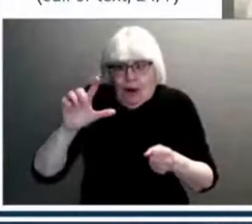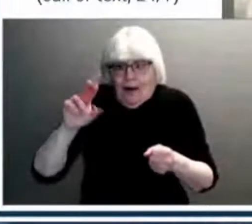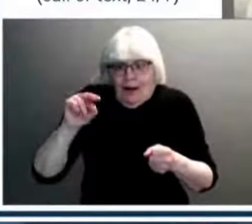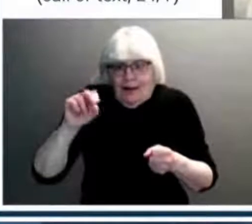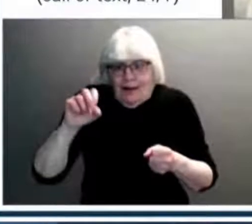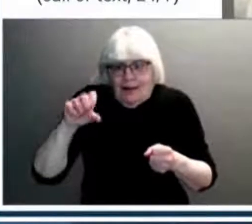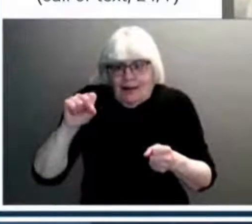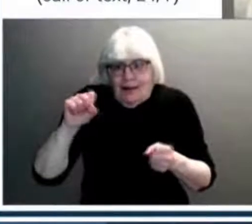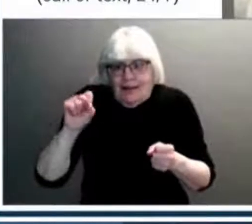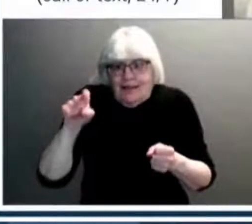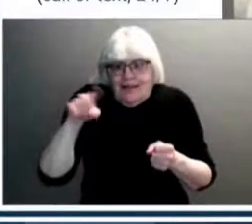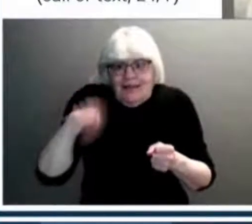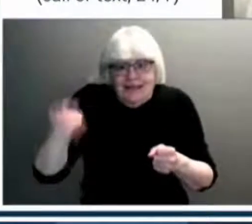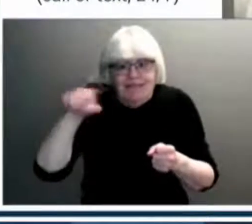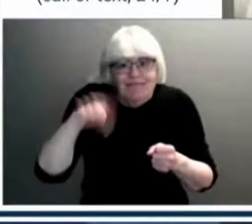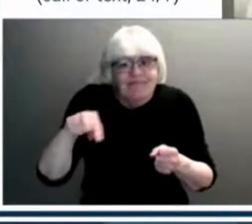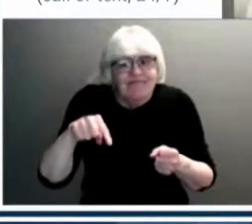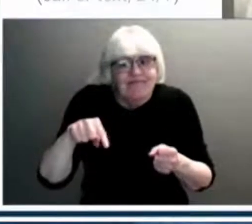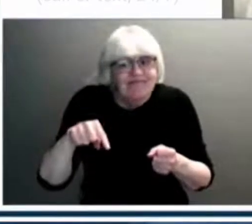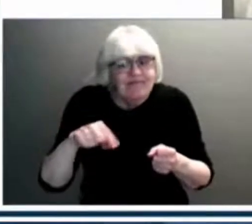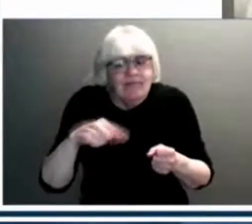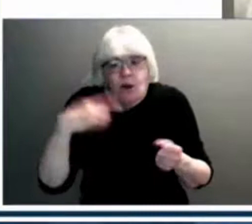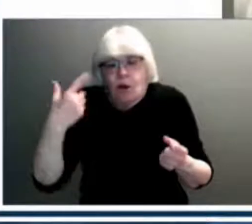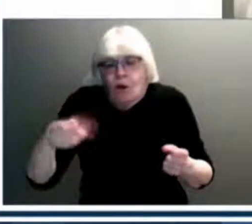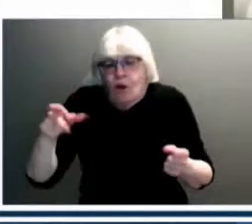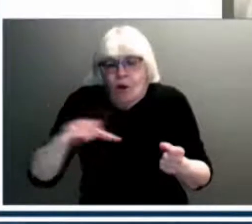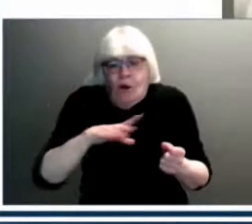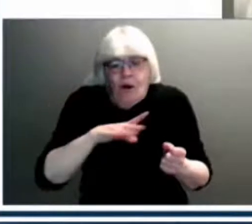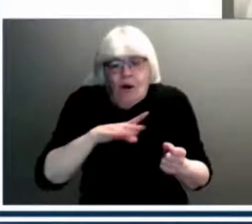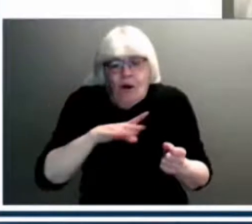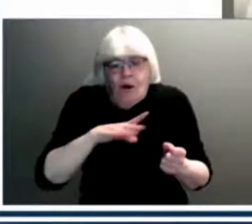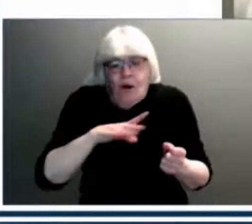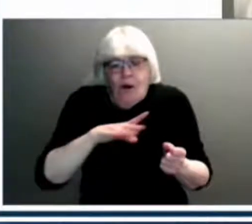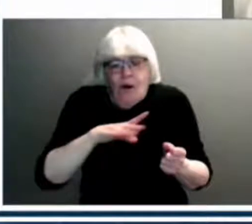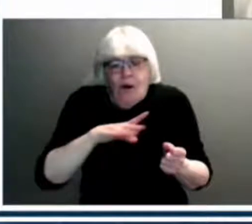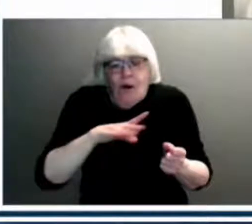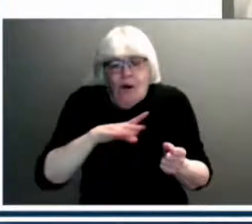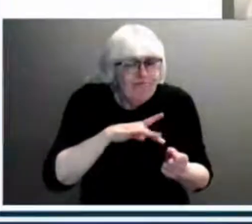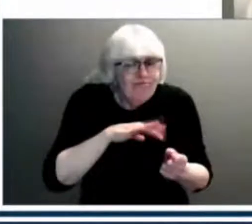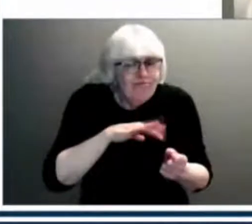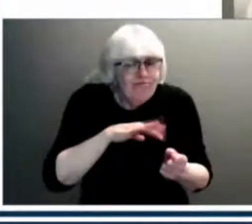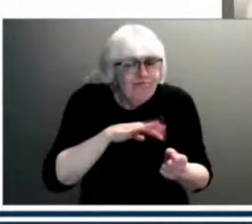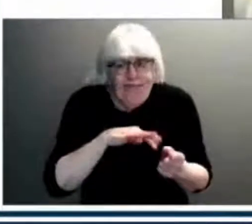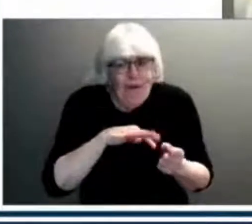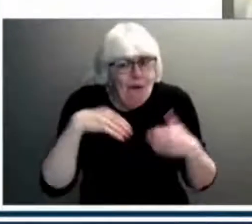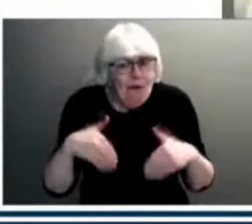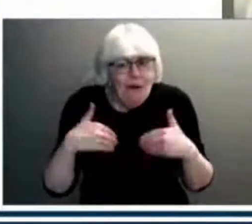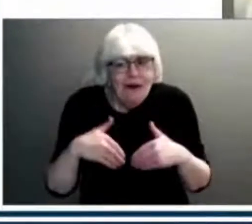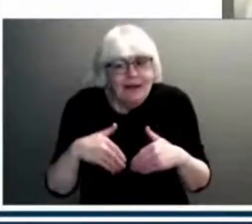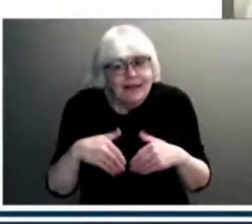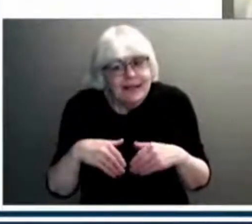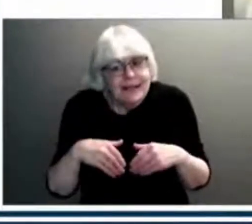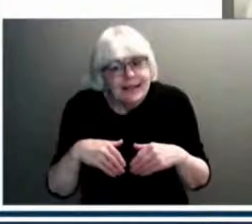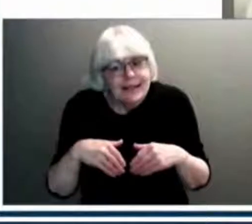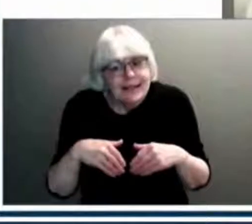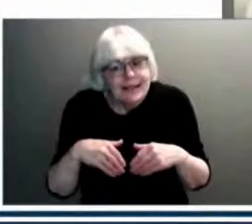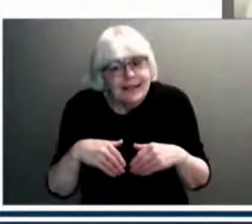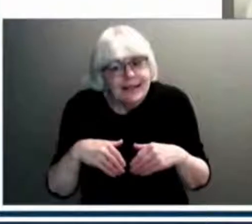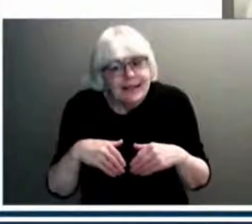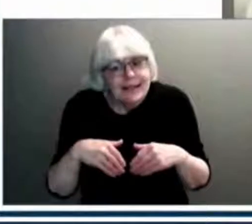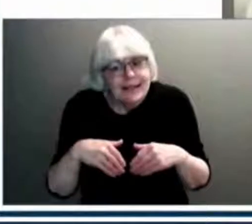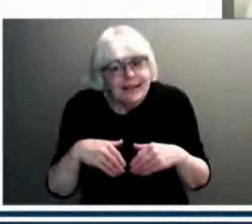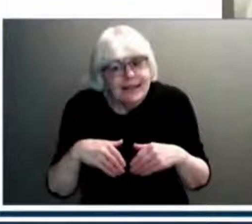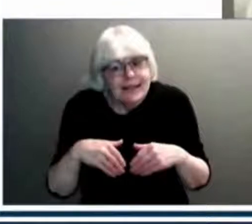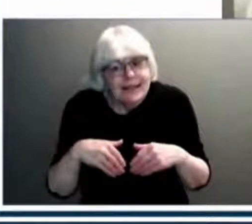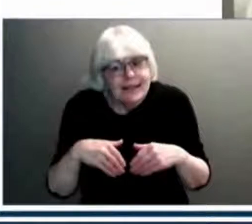was provided, and it's much appreciated. But one of the things that was pointed out was that there are these pathways through Nova Scotia Health and the IWK Health